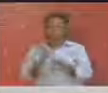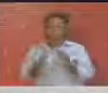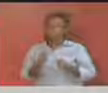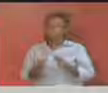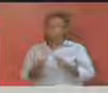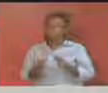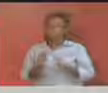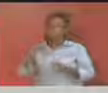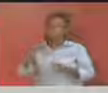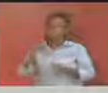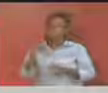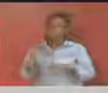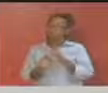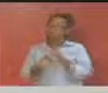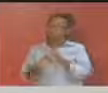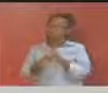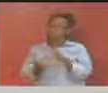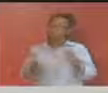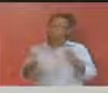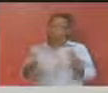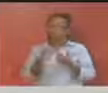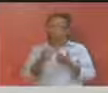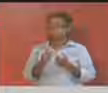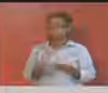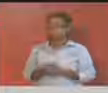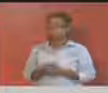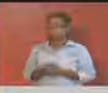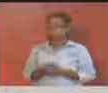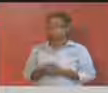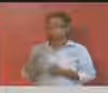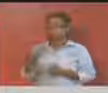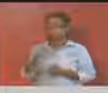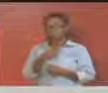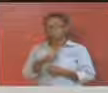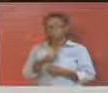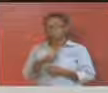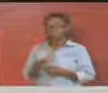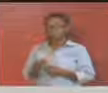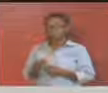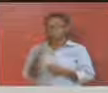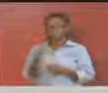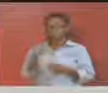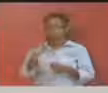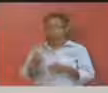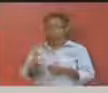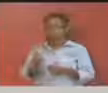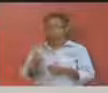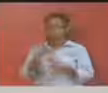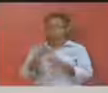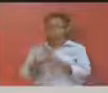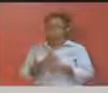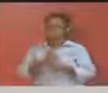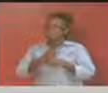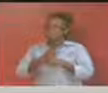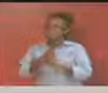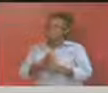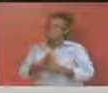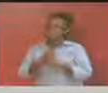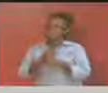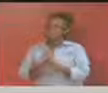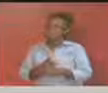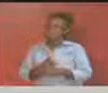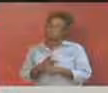all of us, the Trinidad and Tobago model, which is a careful, conservative model,